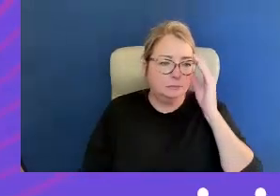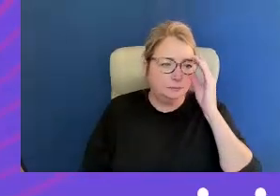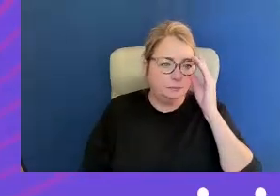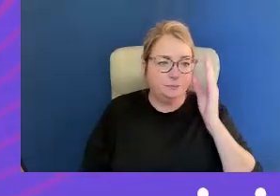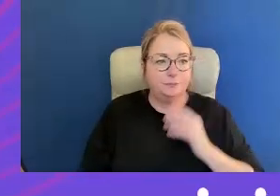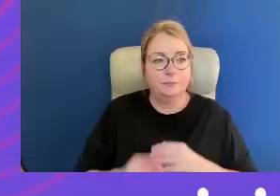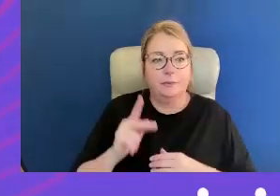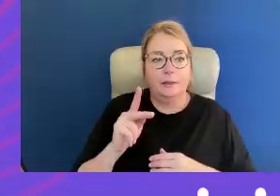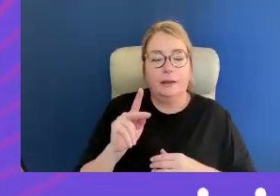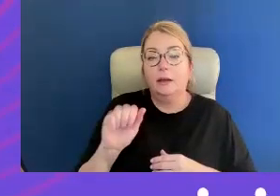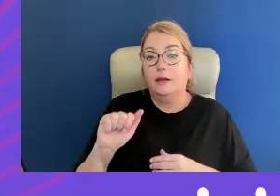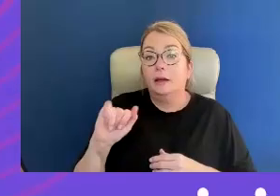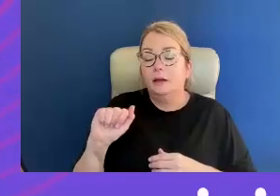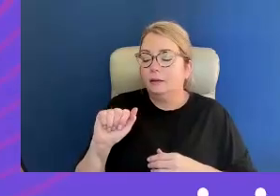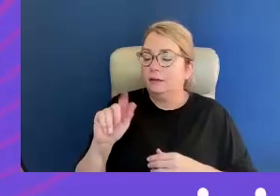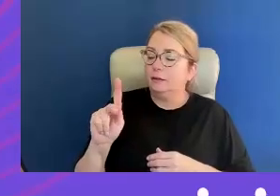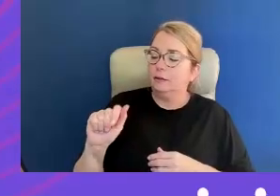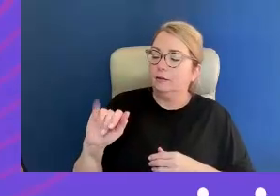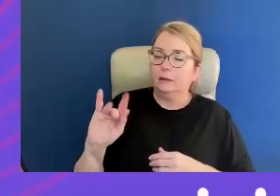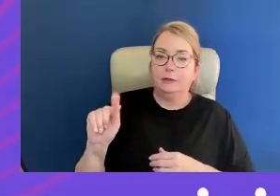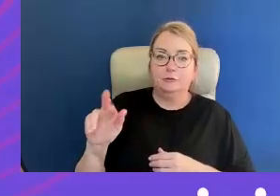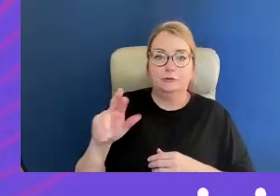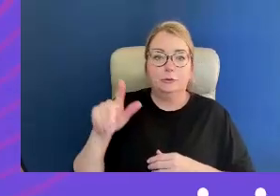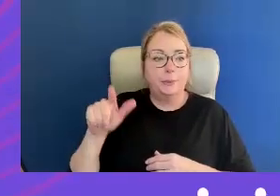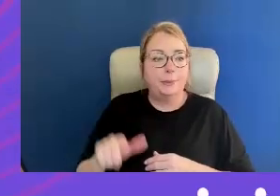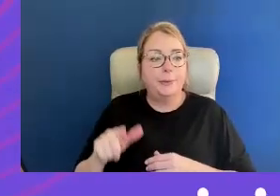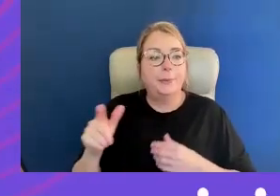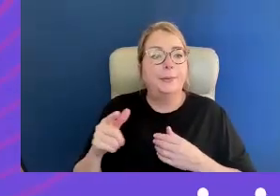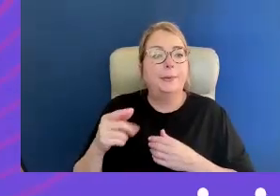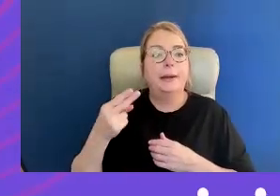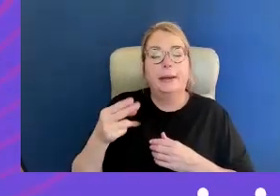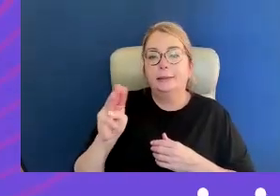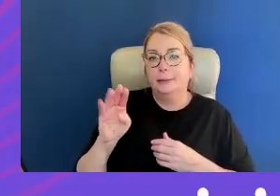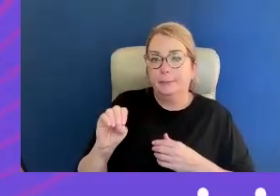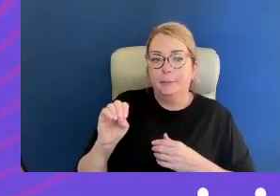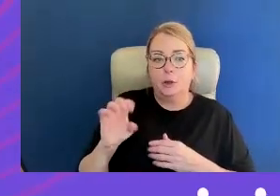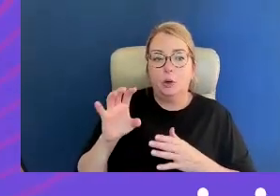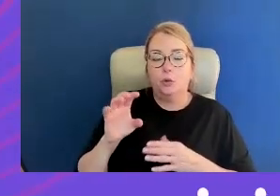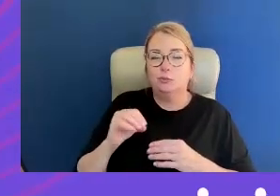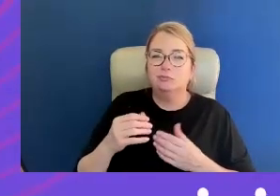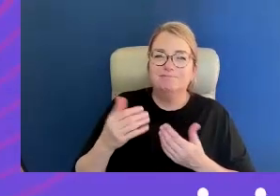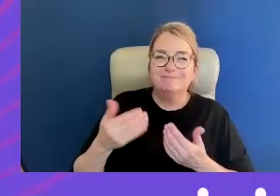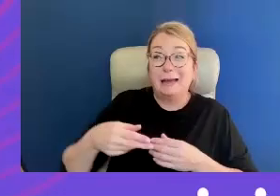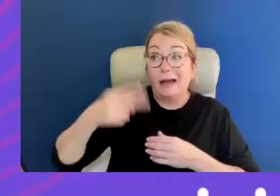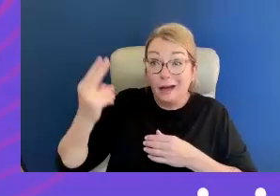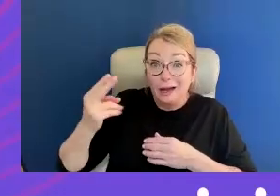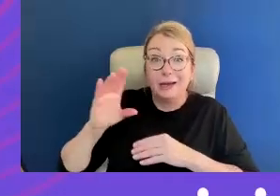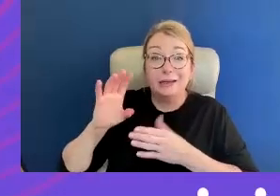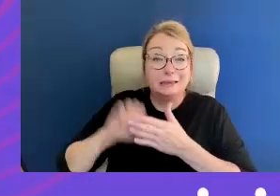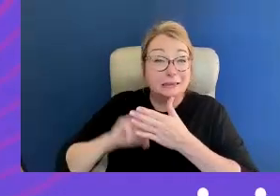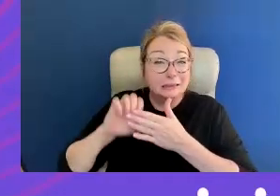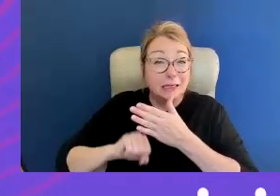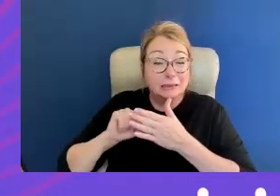The Kaiser Low is a deductible HMO plan. So this one actually has a higher deductible, but the lower